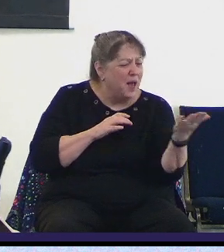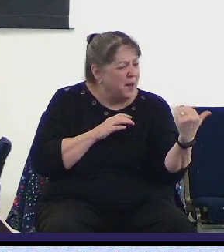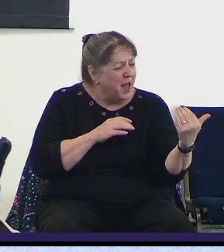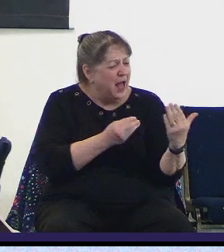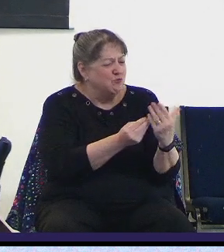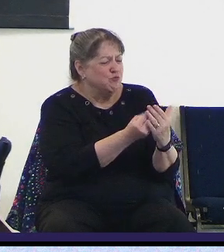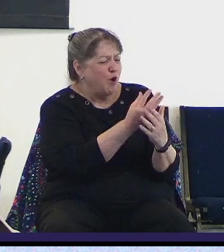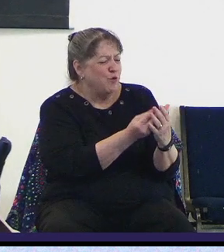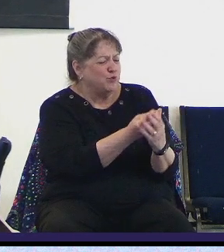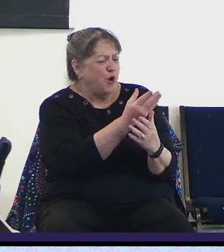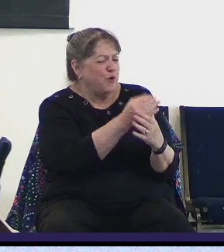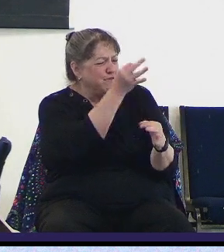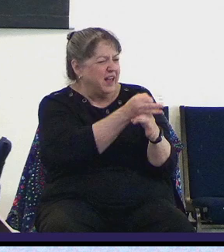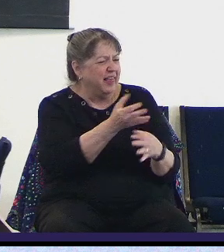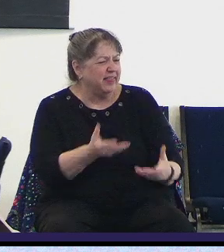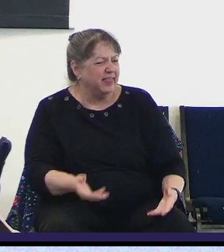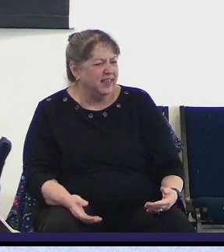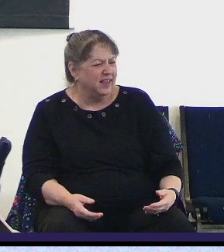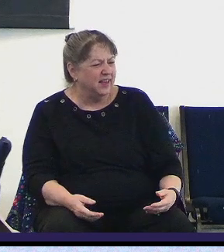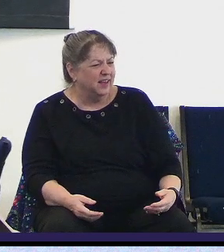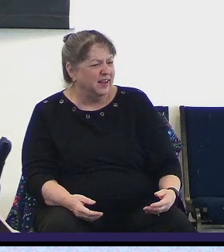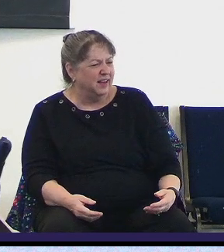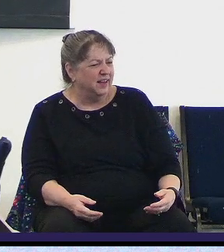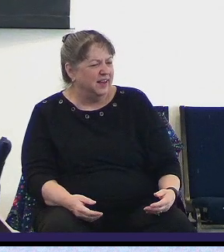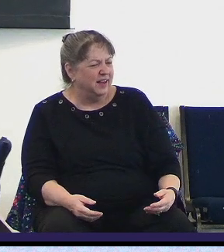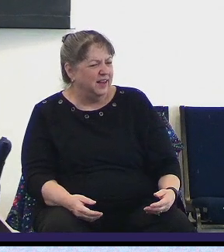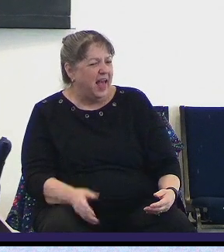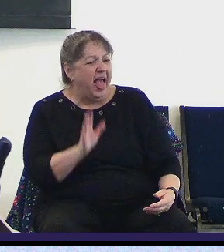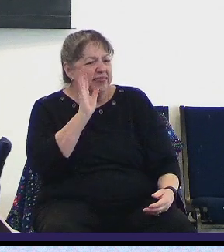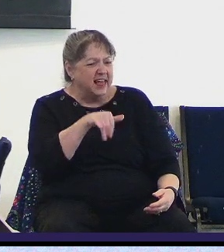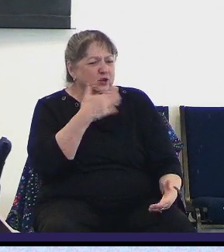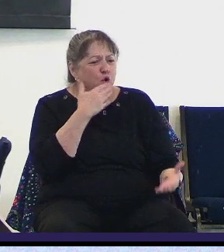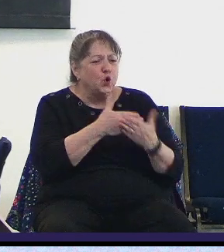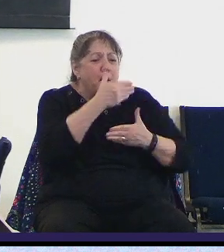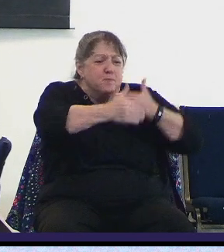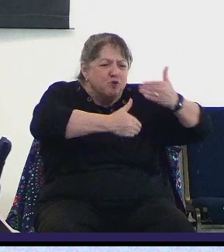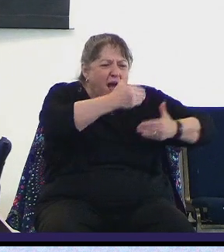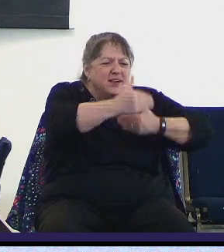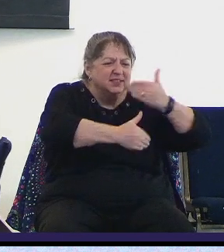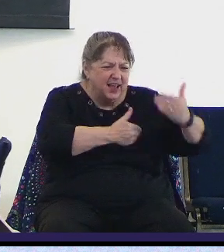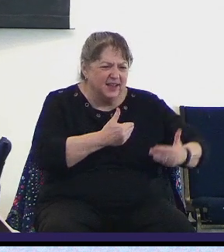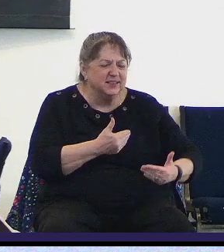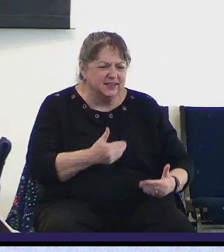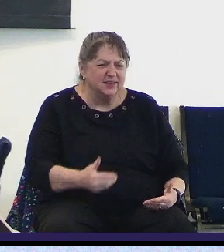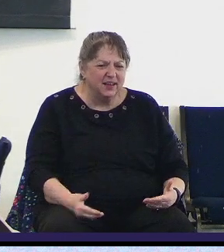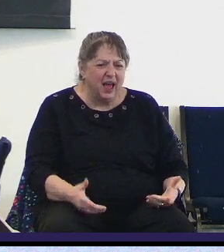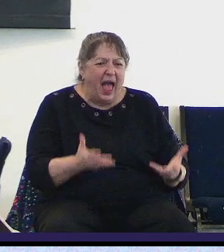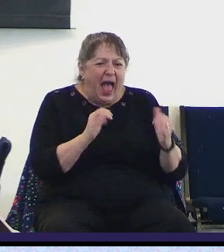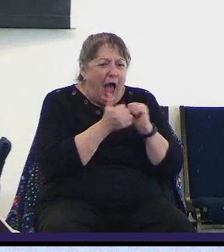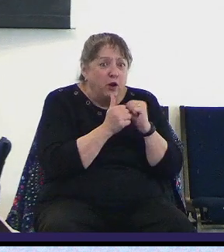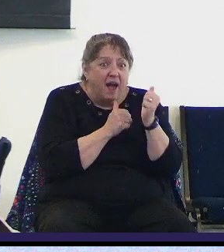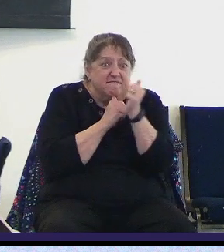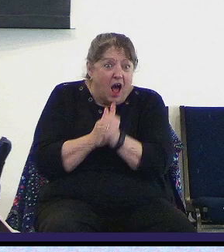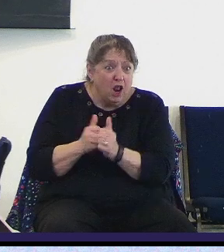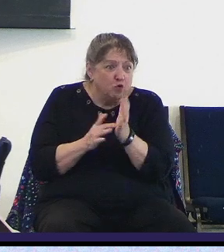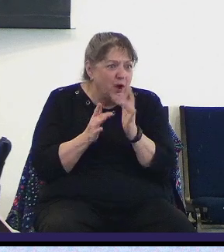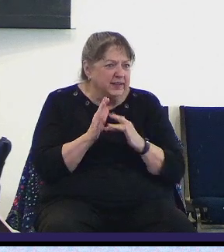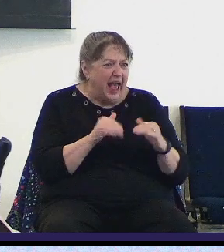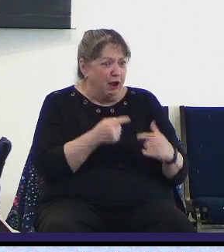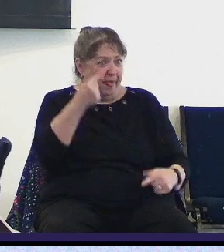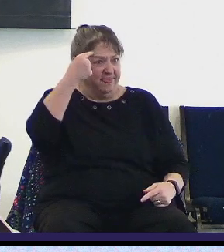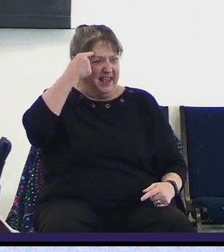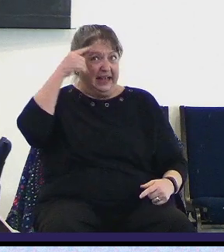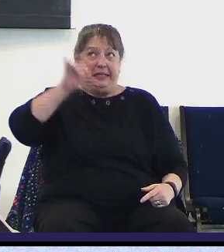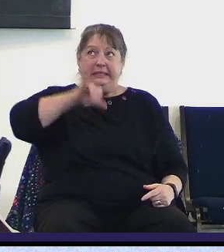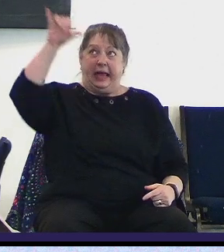up in their faith to Jesus. How to follow Christ, how to be like Christ, how to live like Christ, how to think like Christ, how to point Christ to other